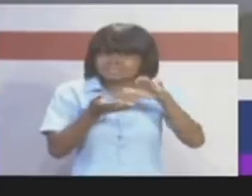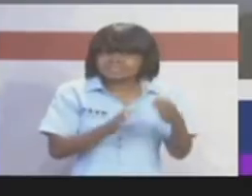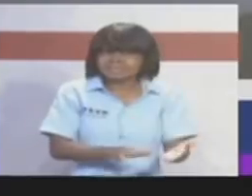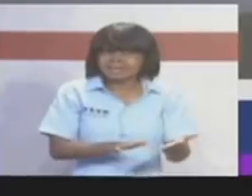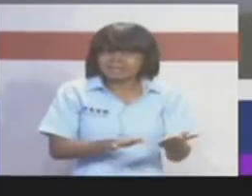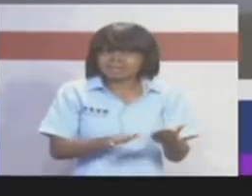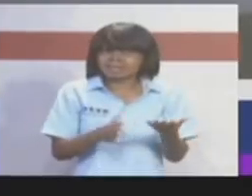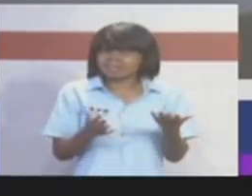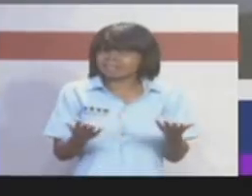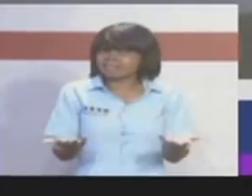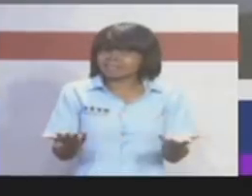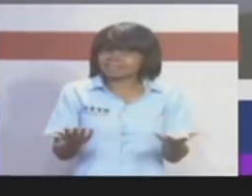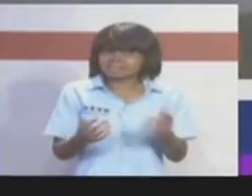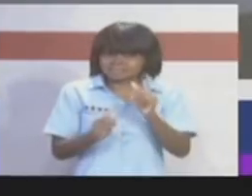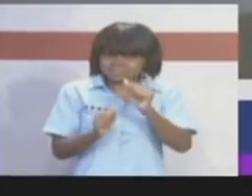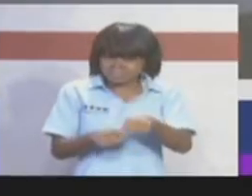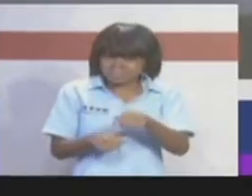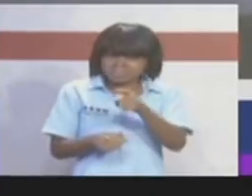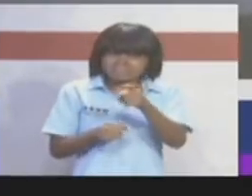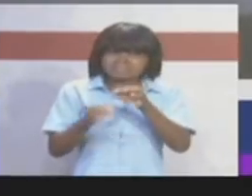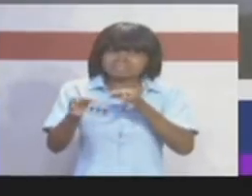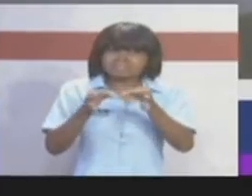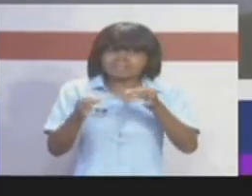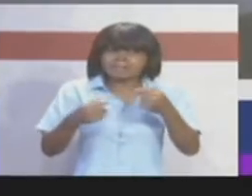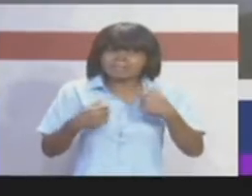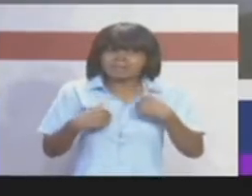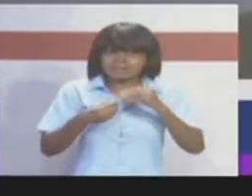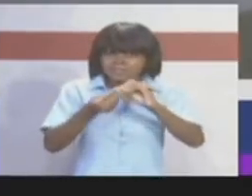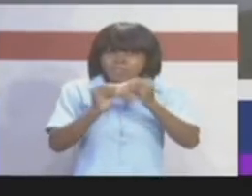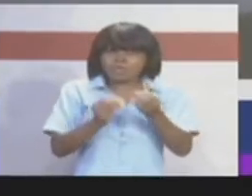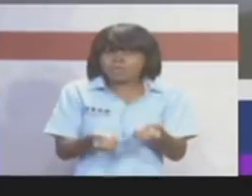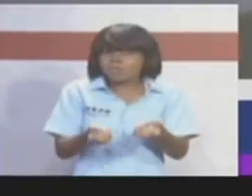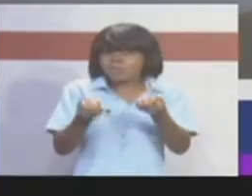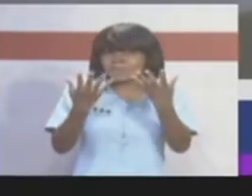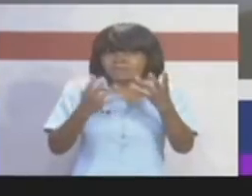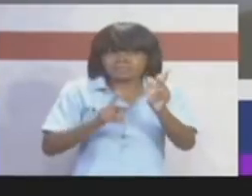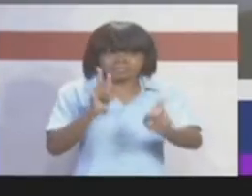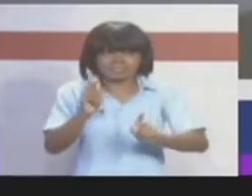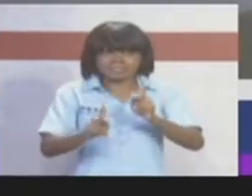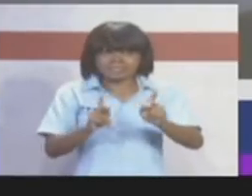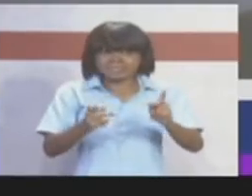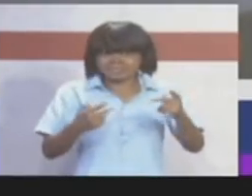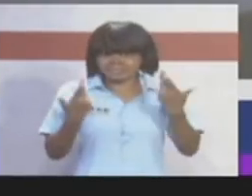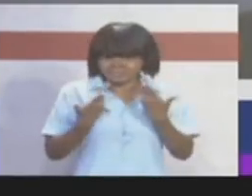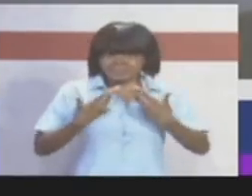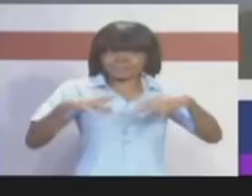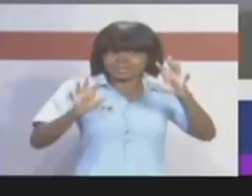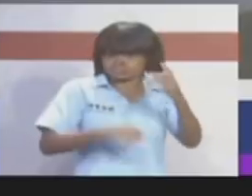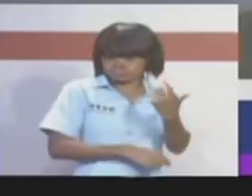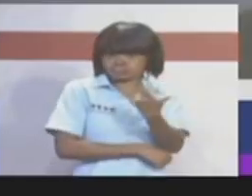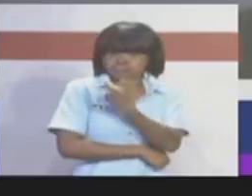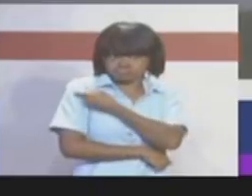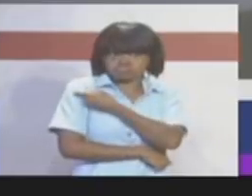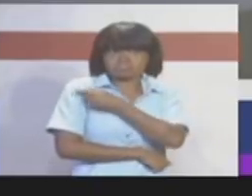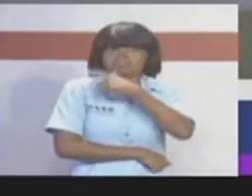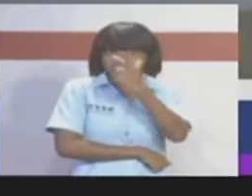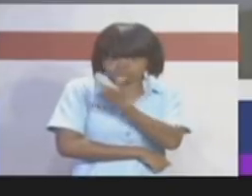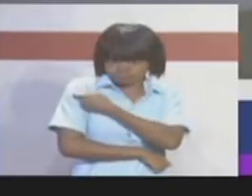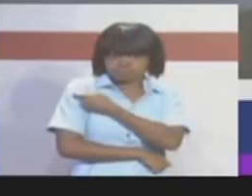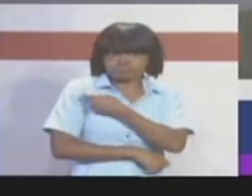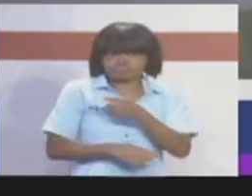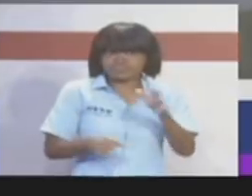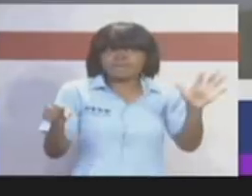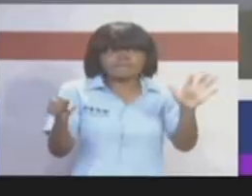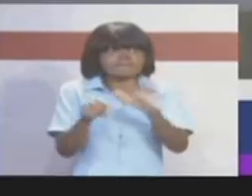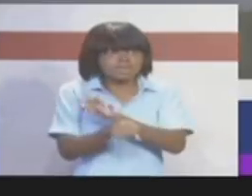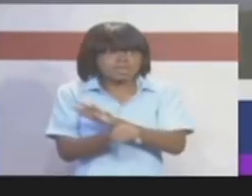on how many instances something like that has happened locally, and what is your advice to people who